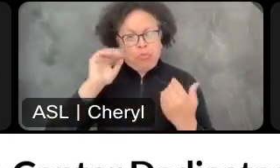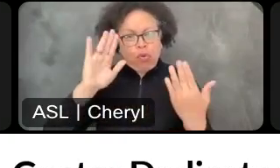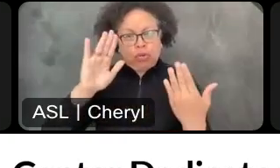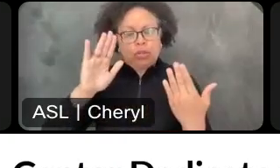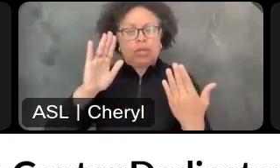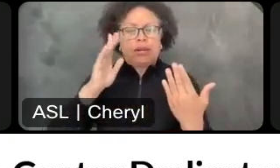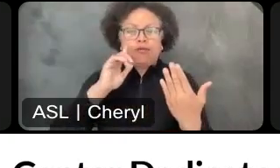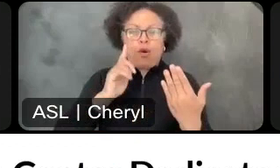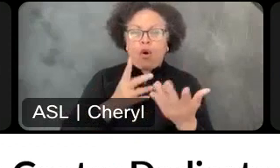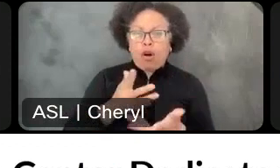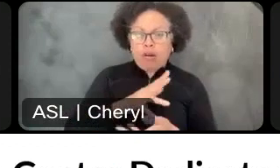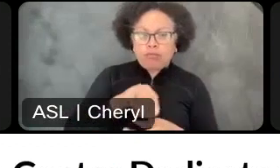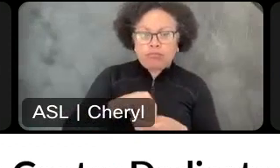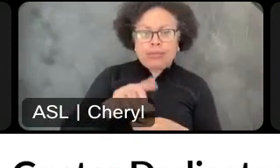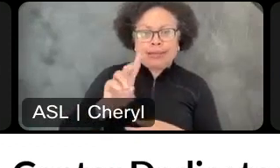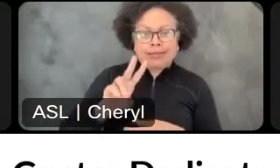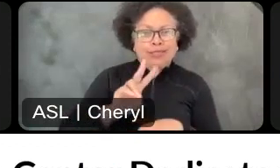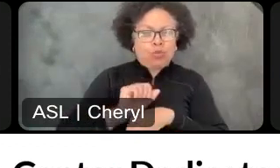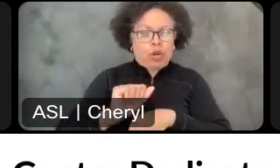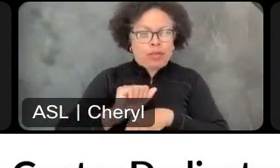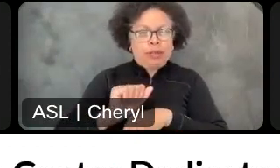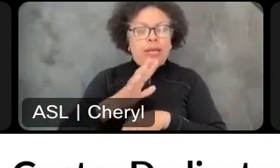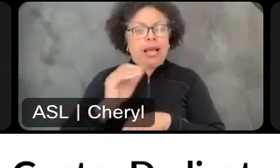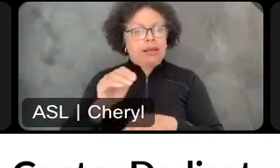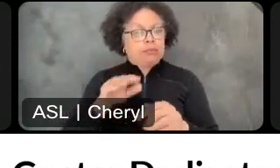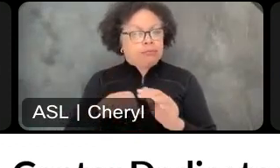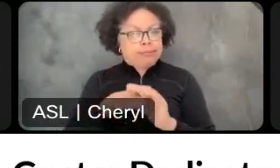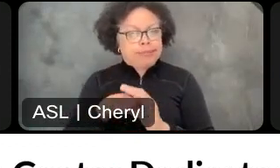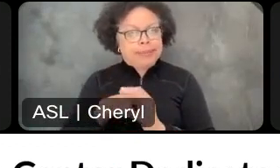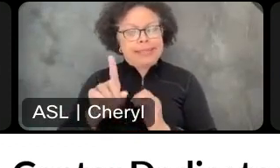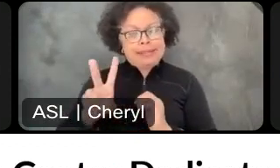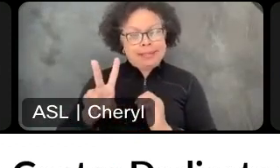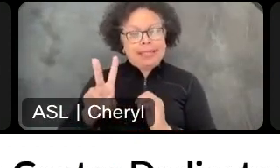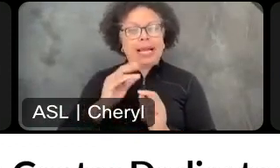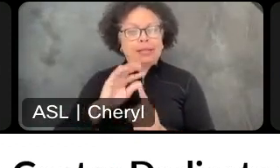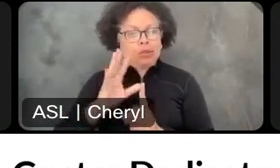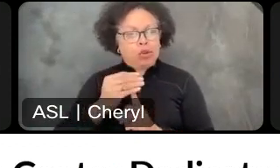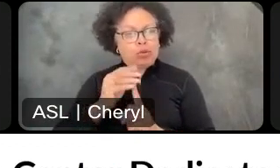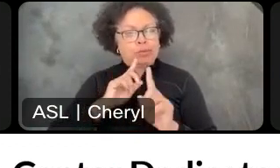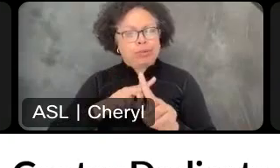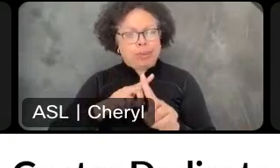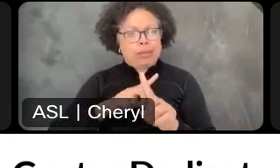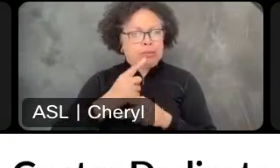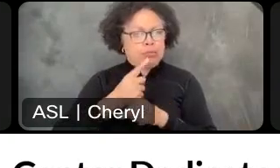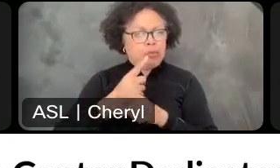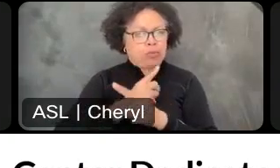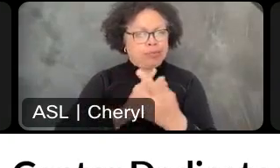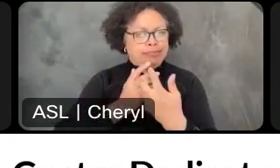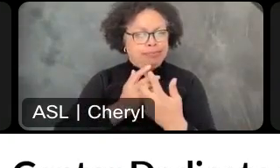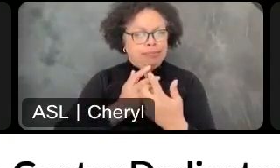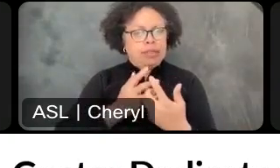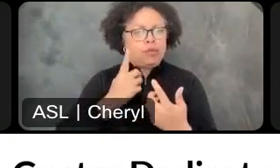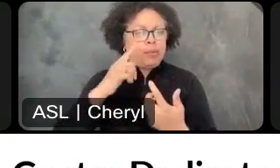field, and an accessible domestic violence and culturally responsive approach in the mental